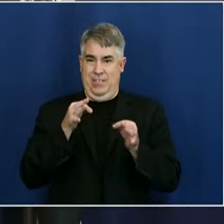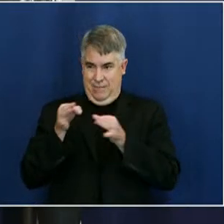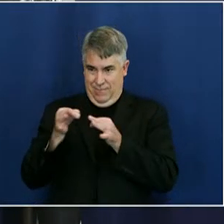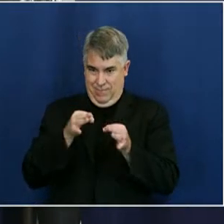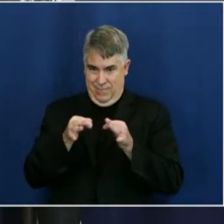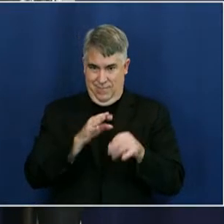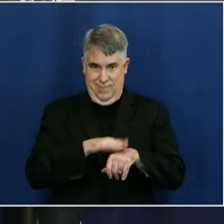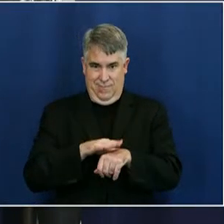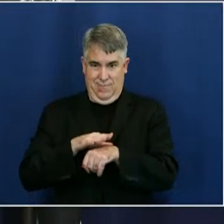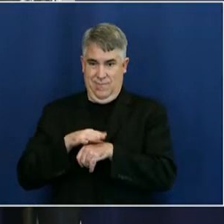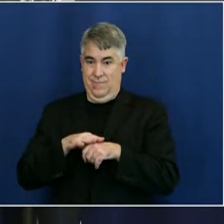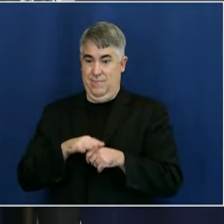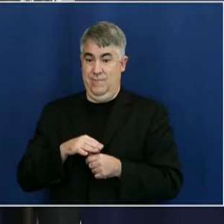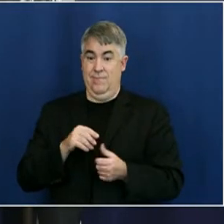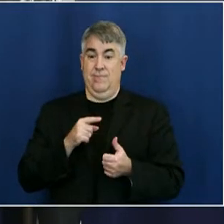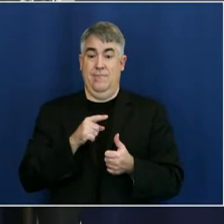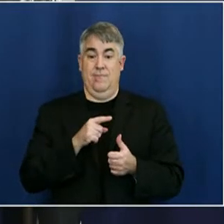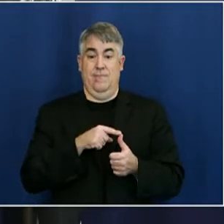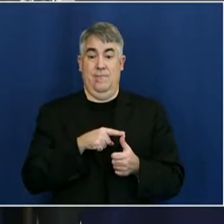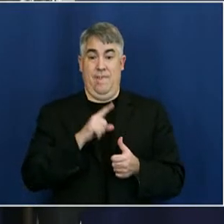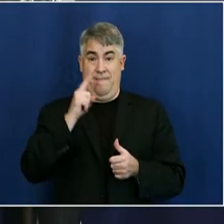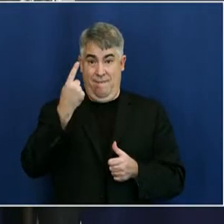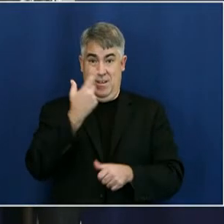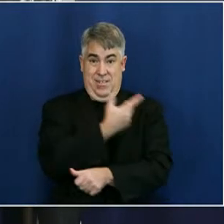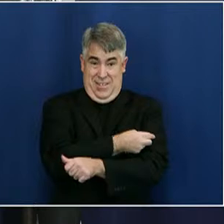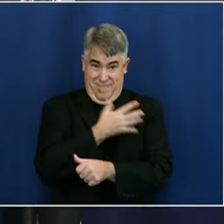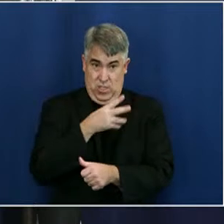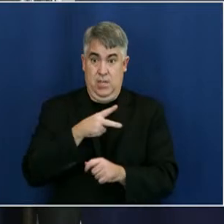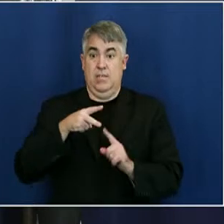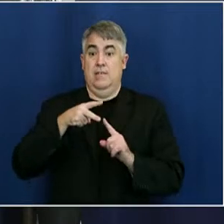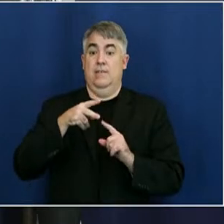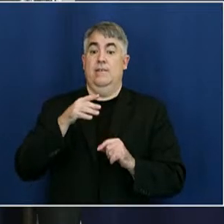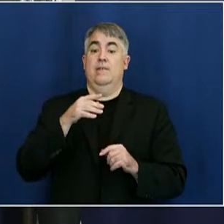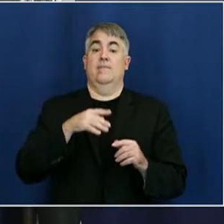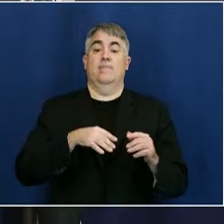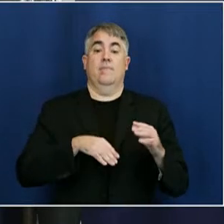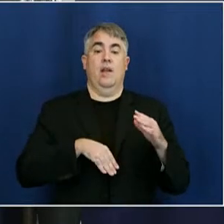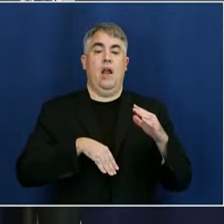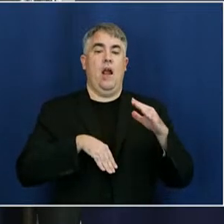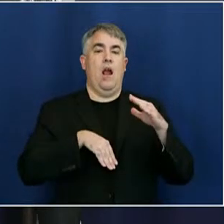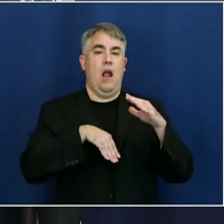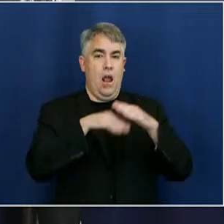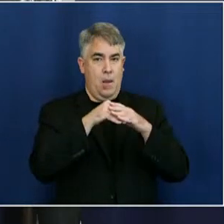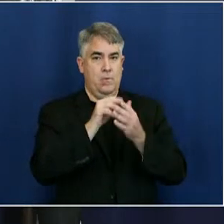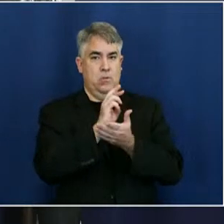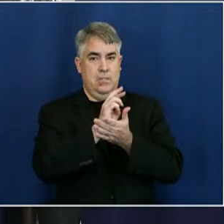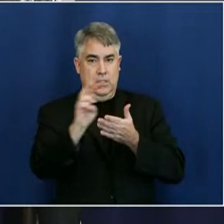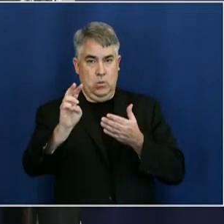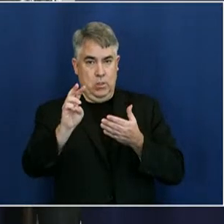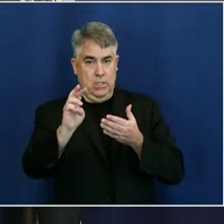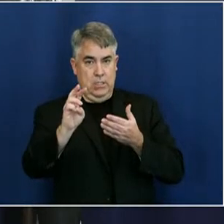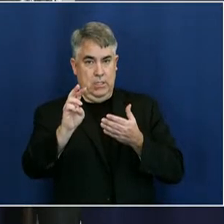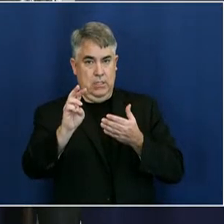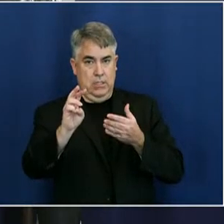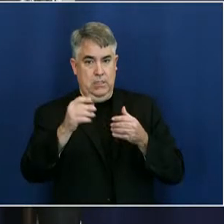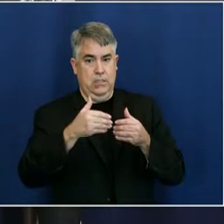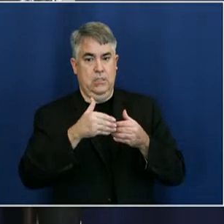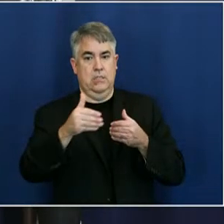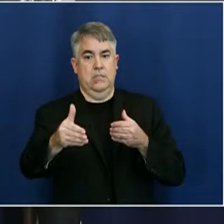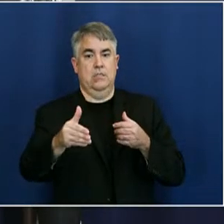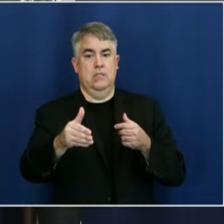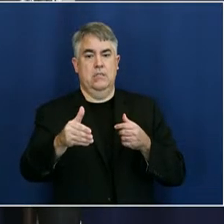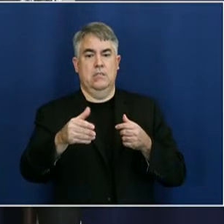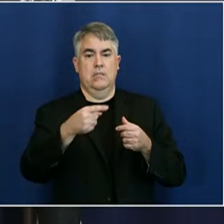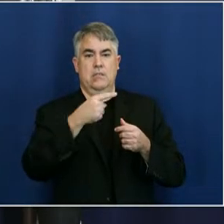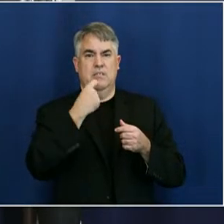stated, that 6 weeks after the first dose is allowable. But they also say that even if it's after that, you